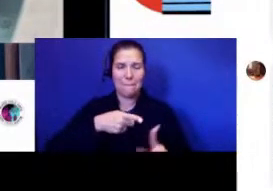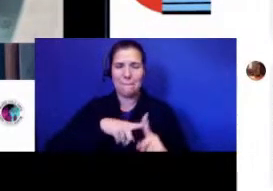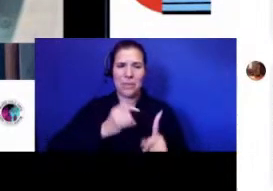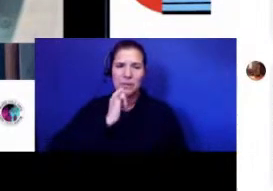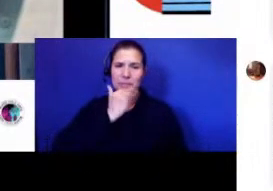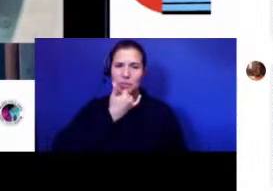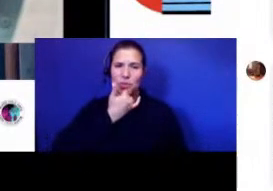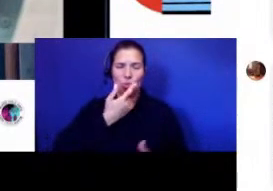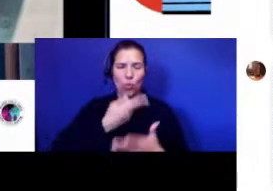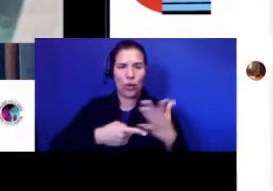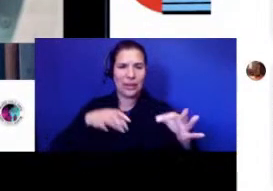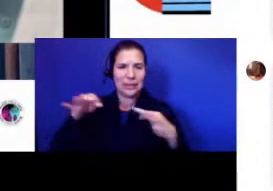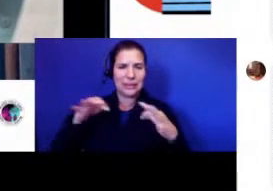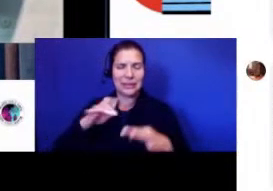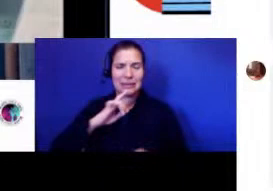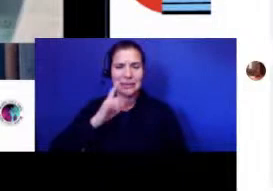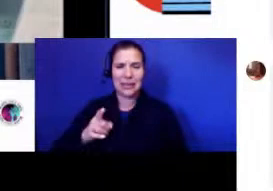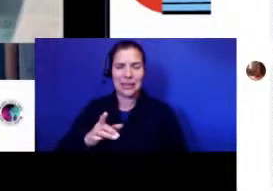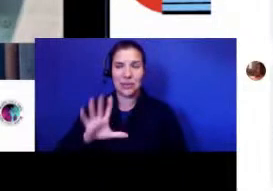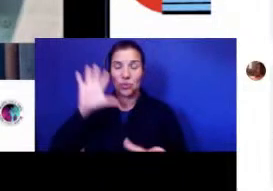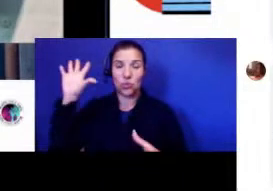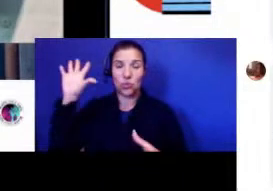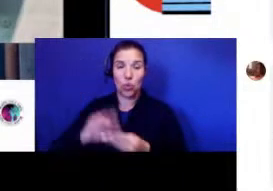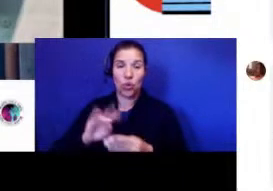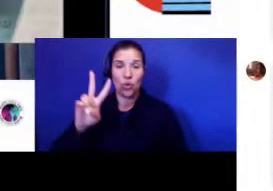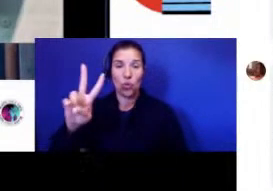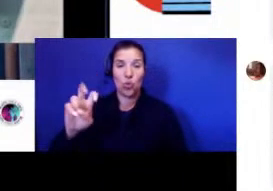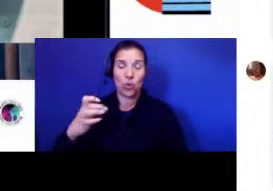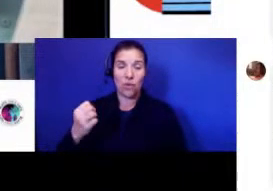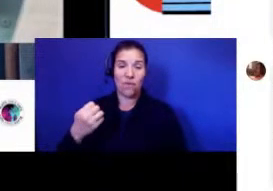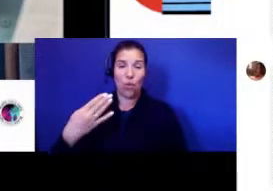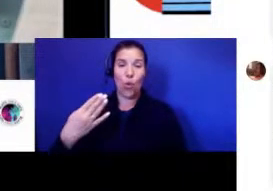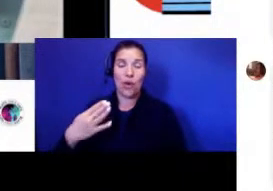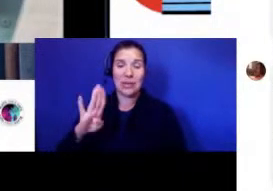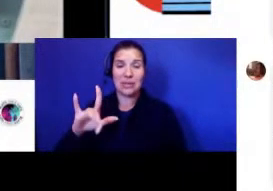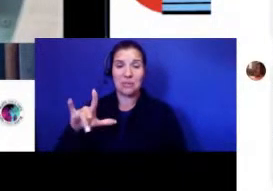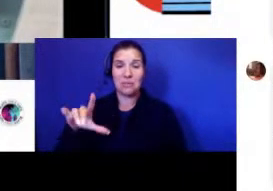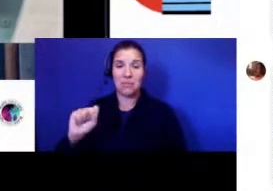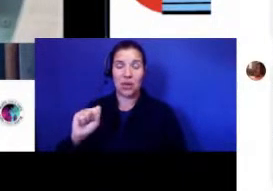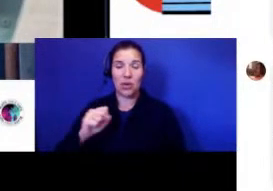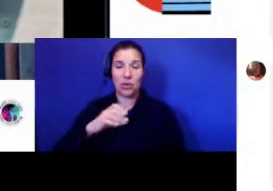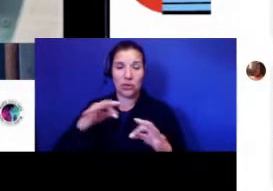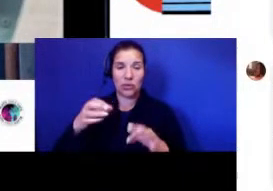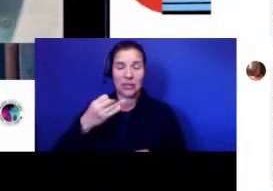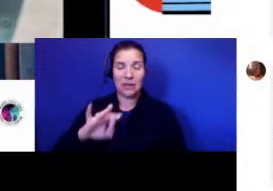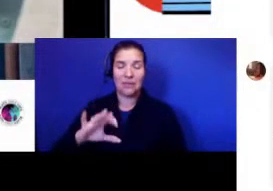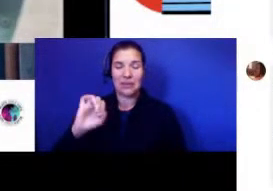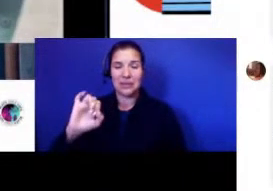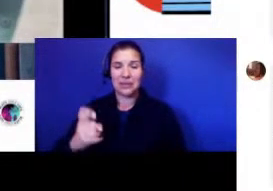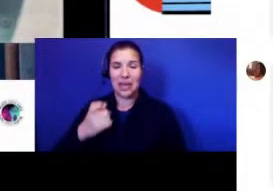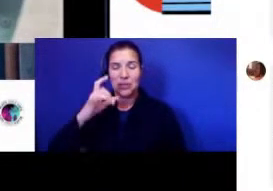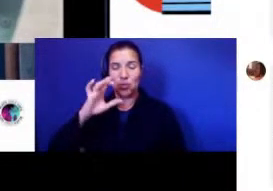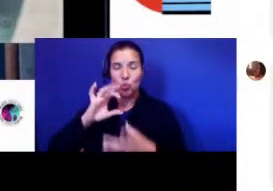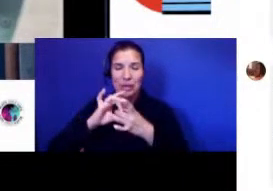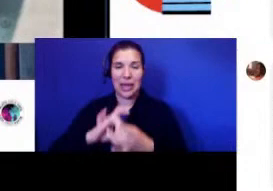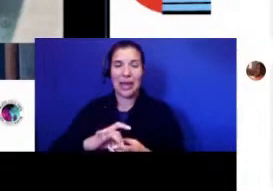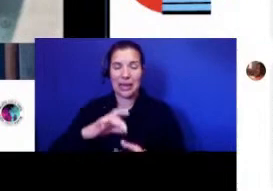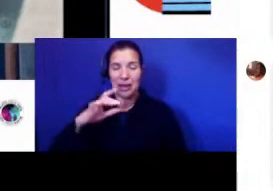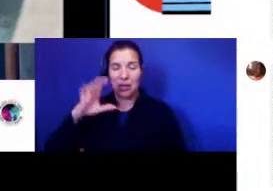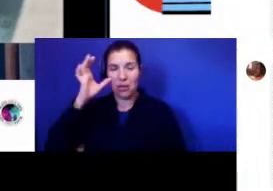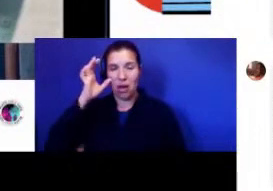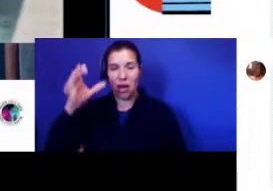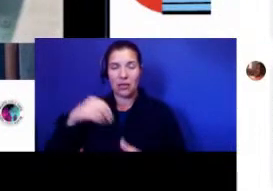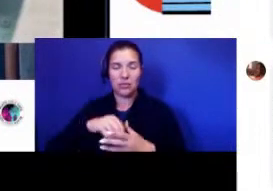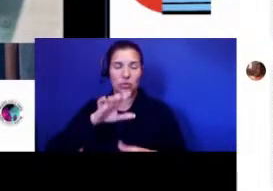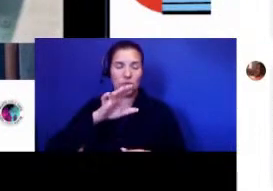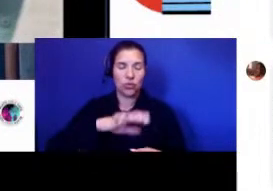it is, and a total of 214 bills restricting teaching of race and sex-related concepts in schools, universities, and